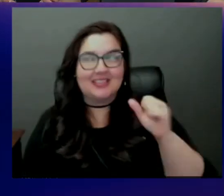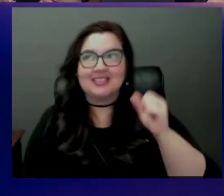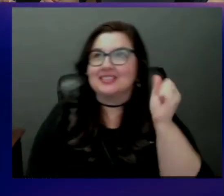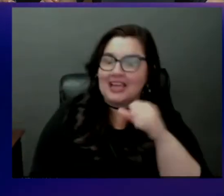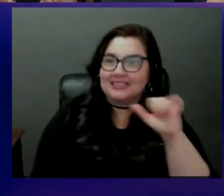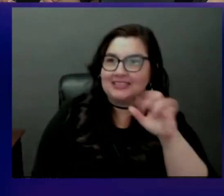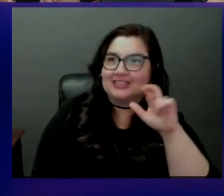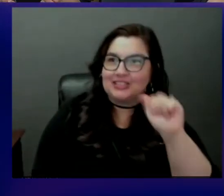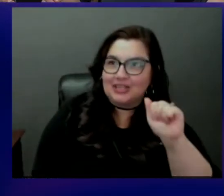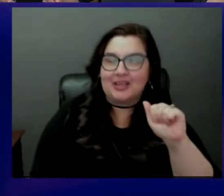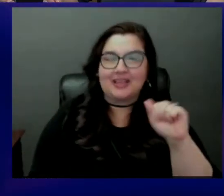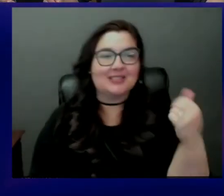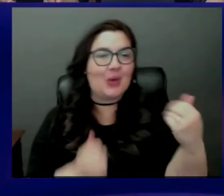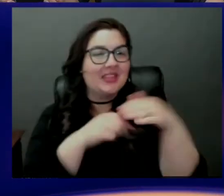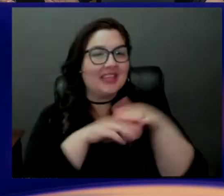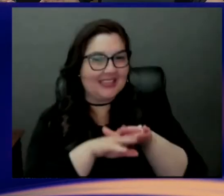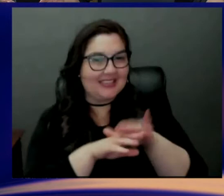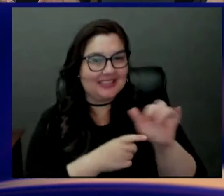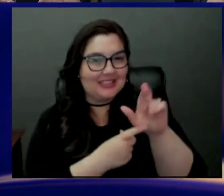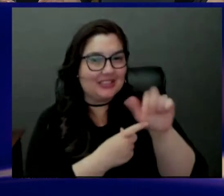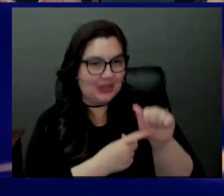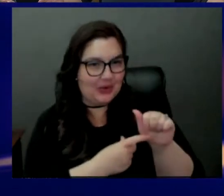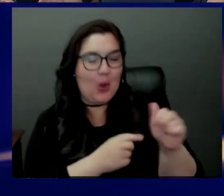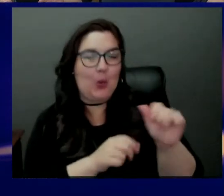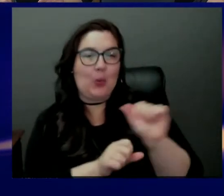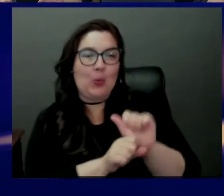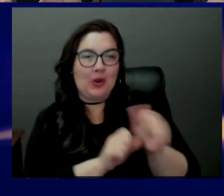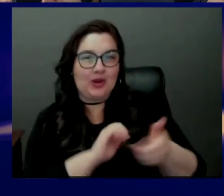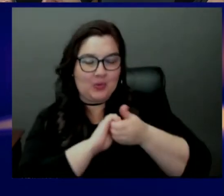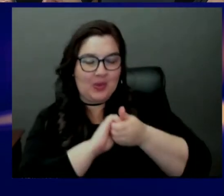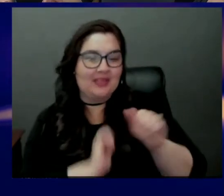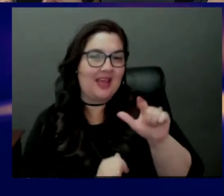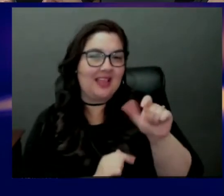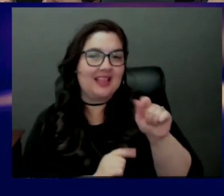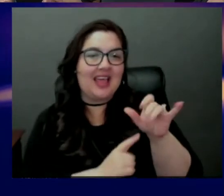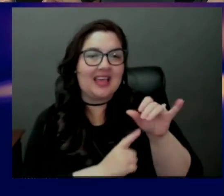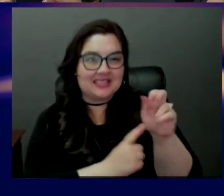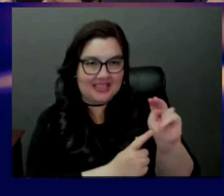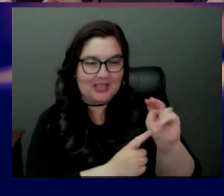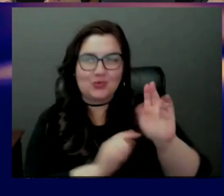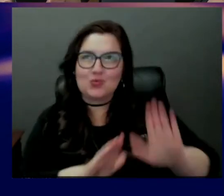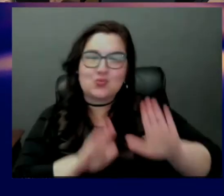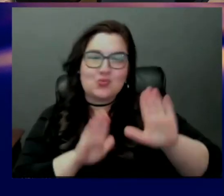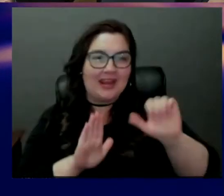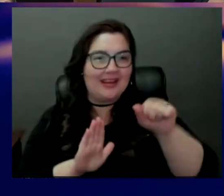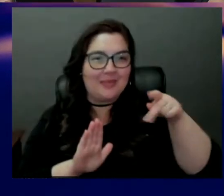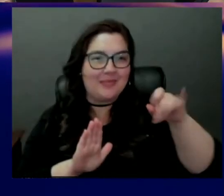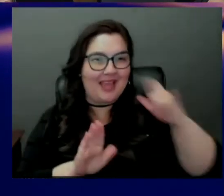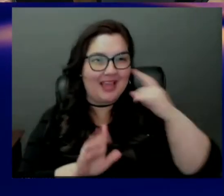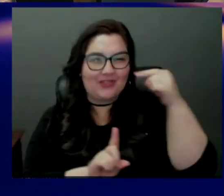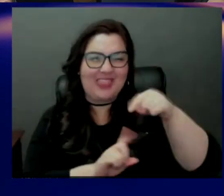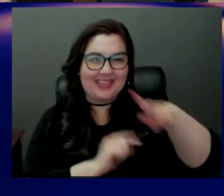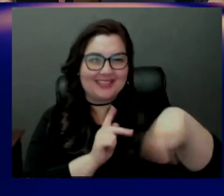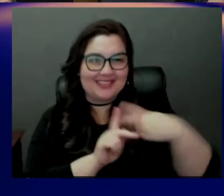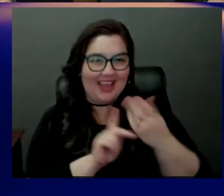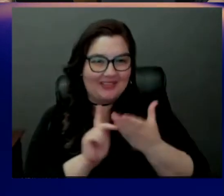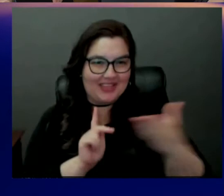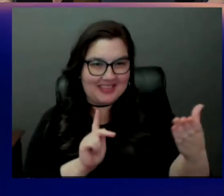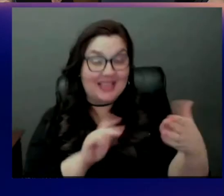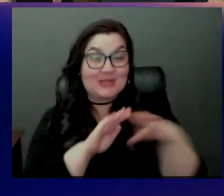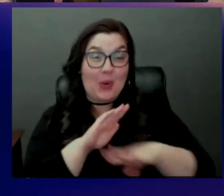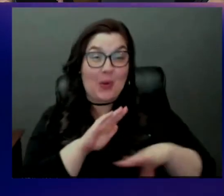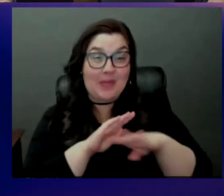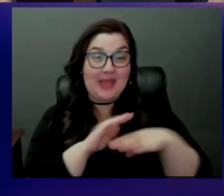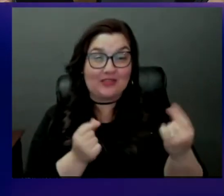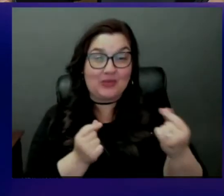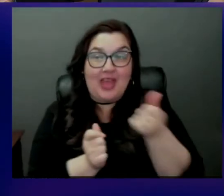again, we work with Atlassian. They have great APIs for this kind of thing. And we basically, for every single